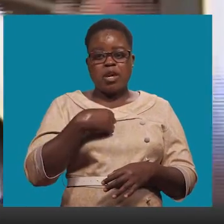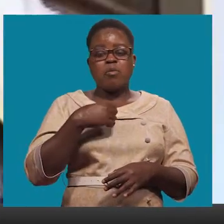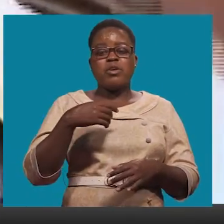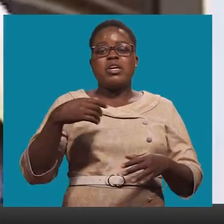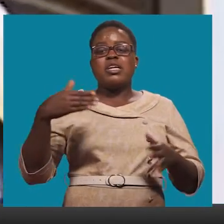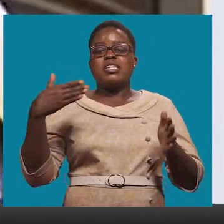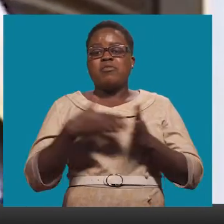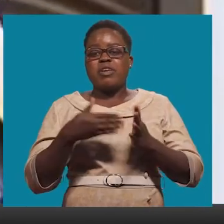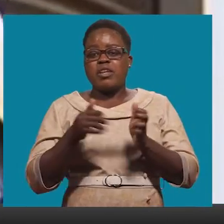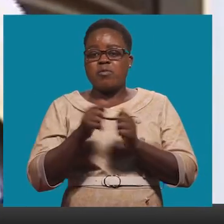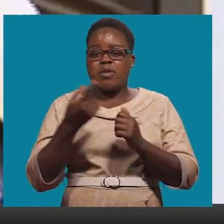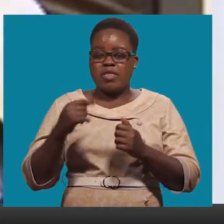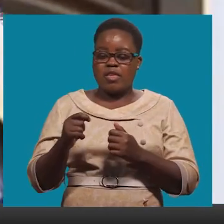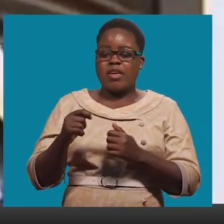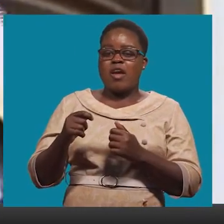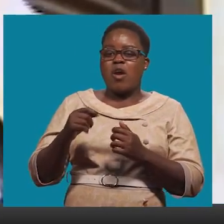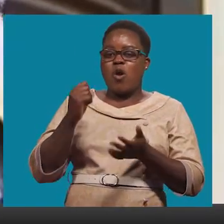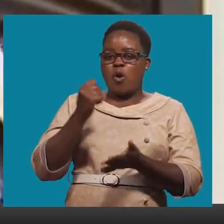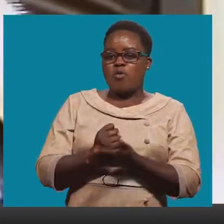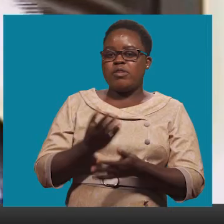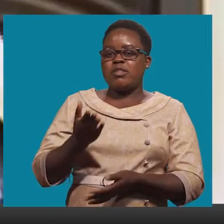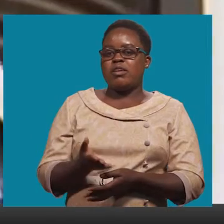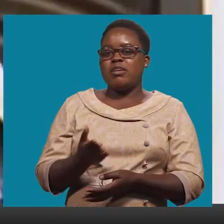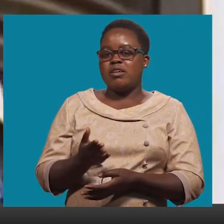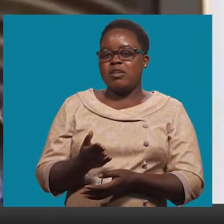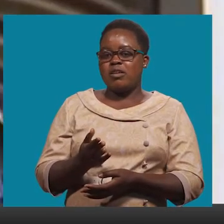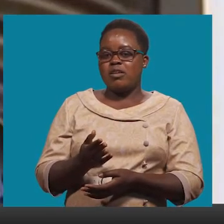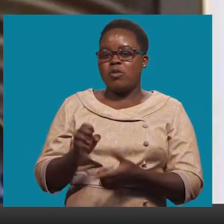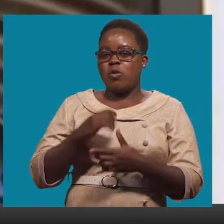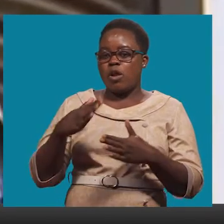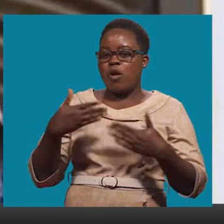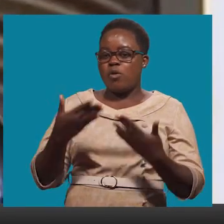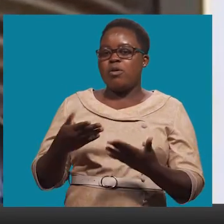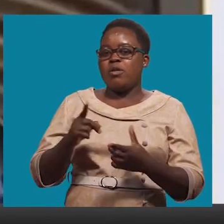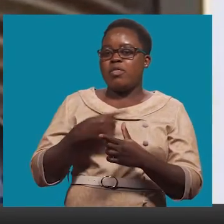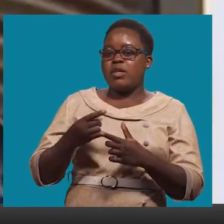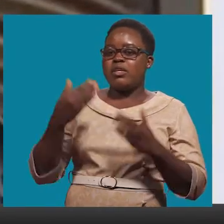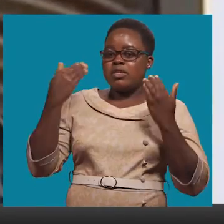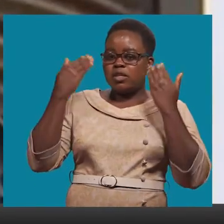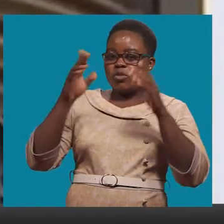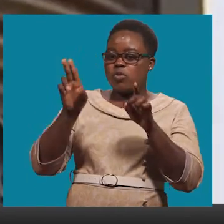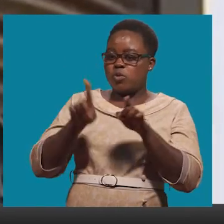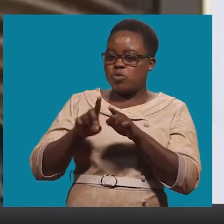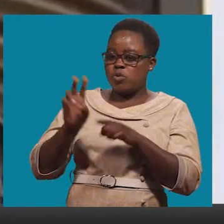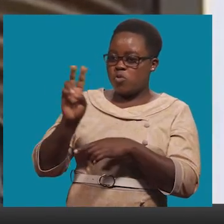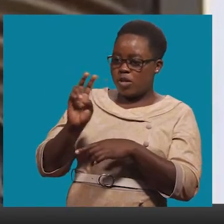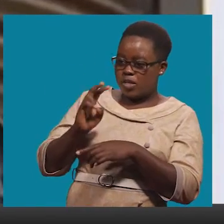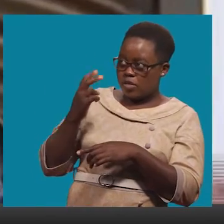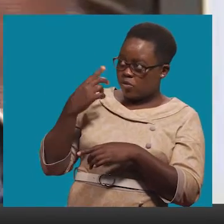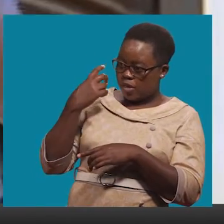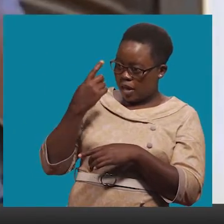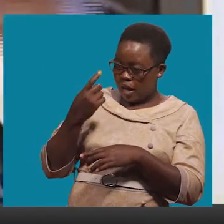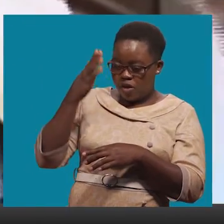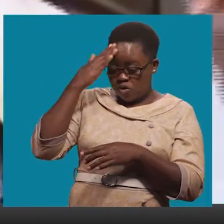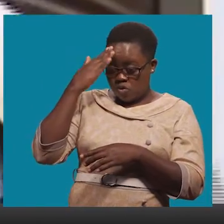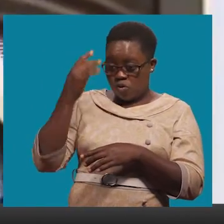if I say, he'll say I'm interfering in his office. But your colleague can tell you. You see? And then